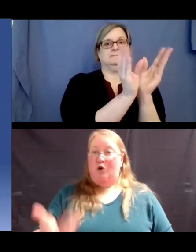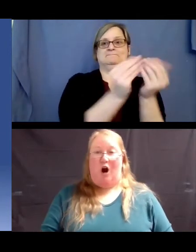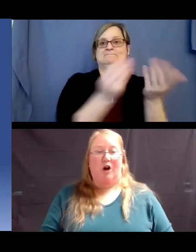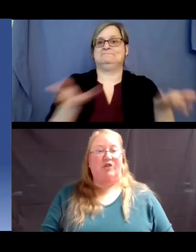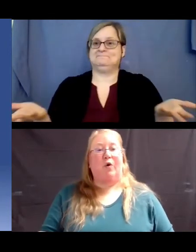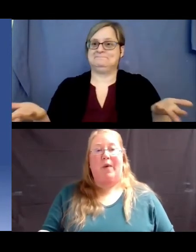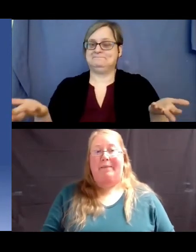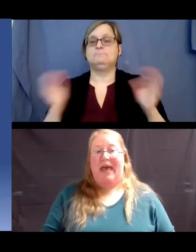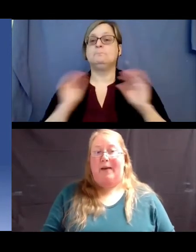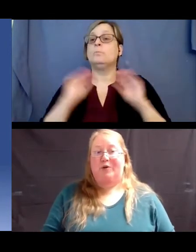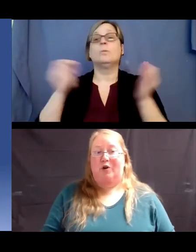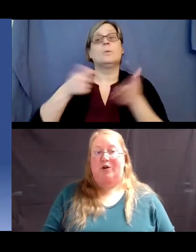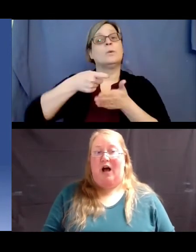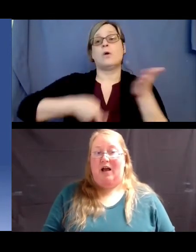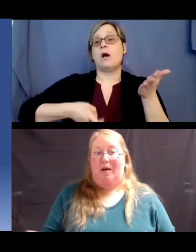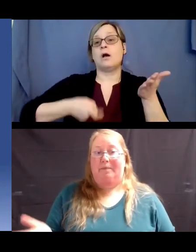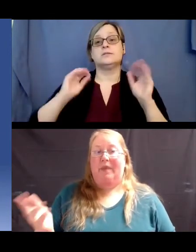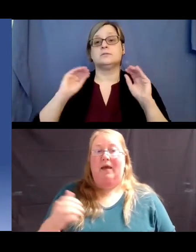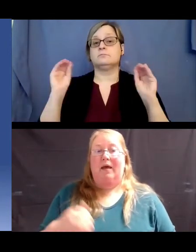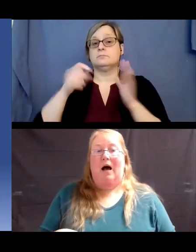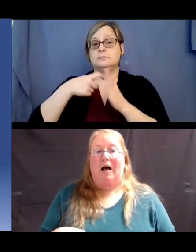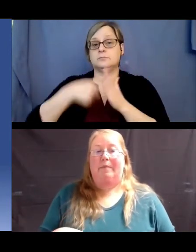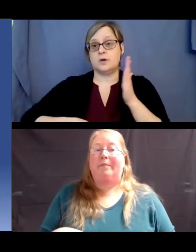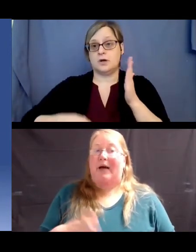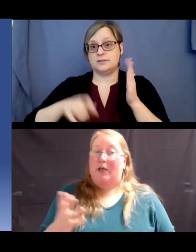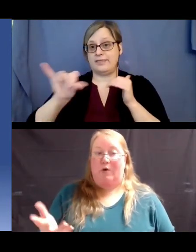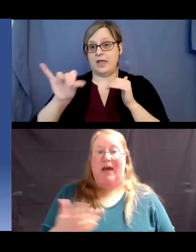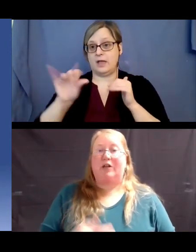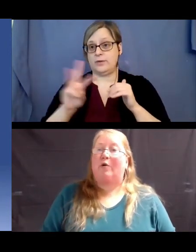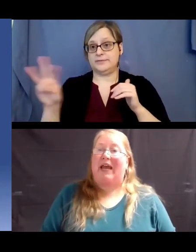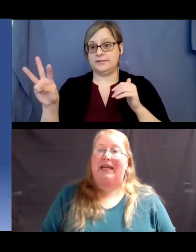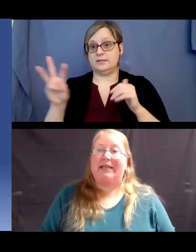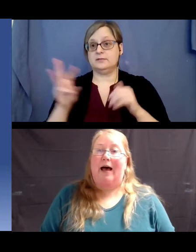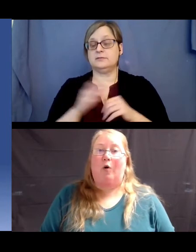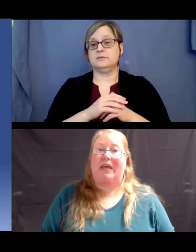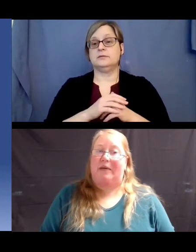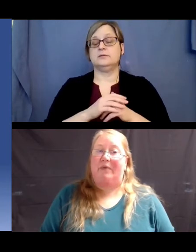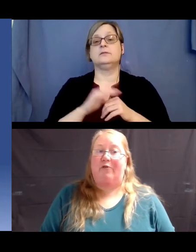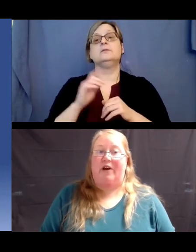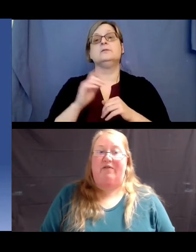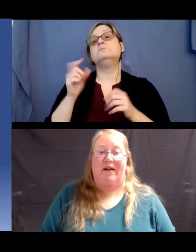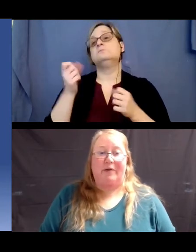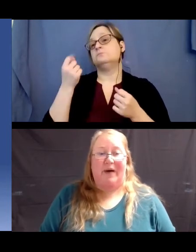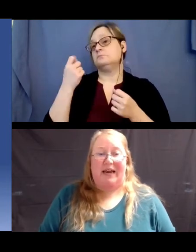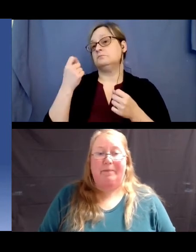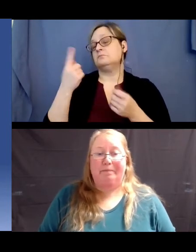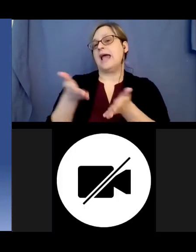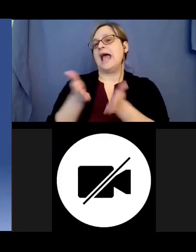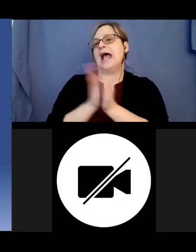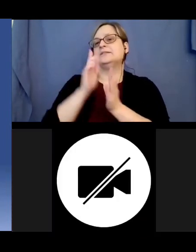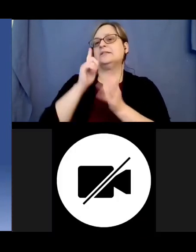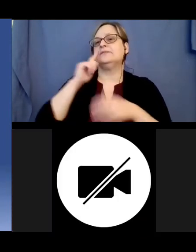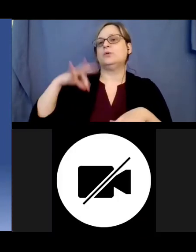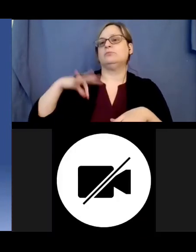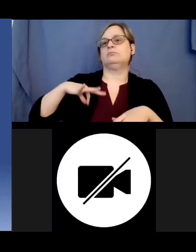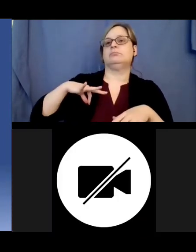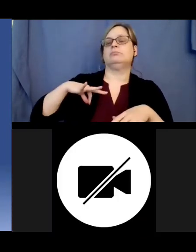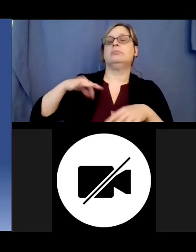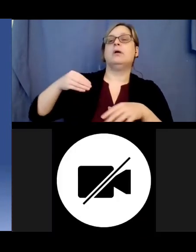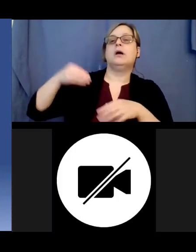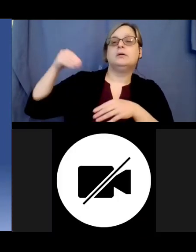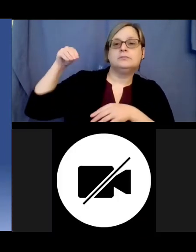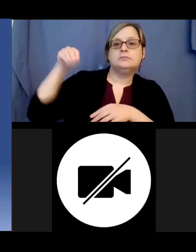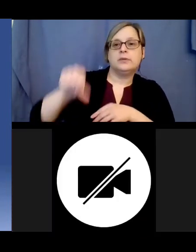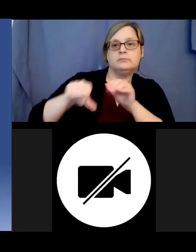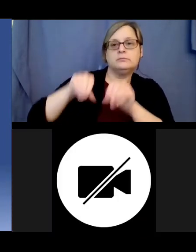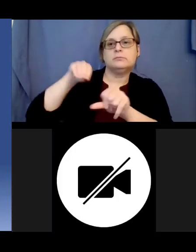There's no charge for webcaptioner.com, but you can donate to help keep it free for everybody.